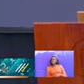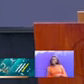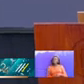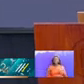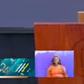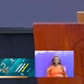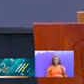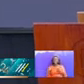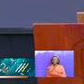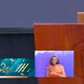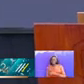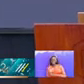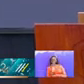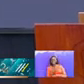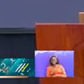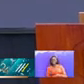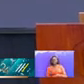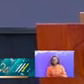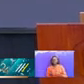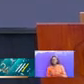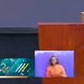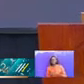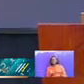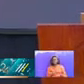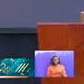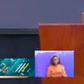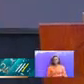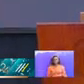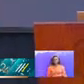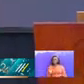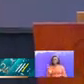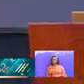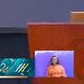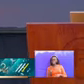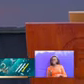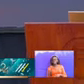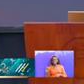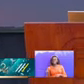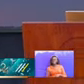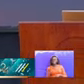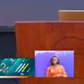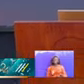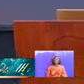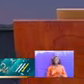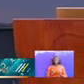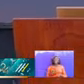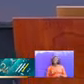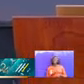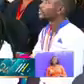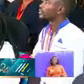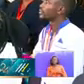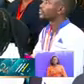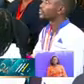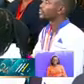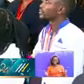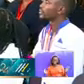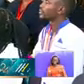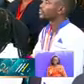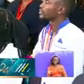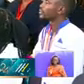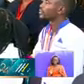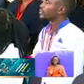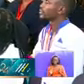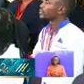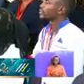then go to the feet now the second thing if your feet are not washed you've not taken a bath no